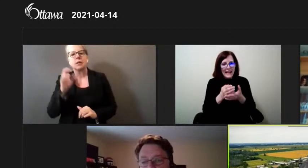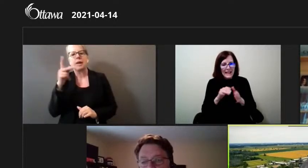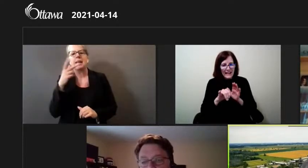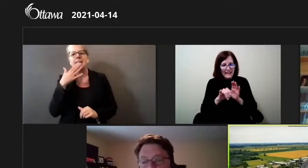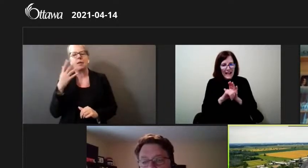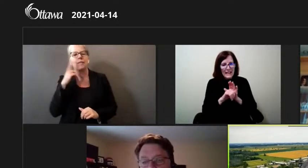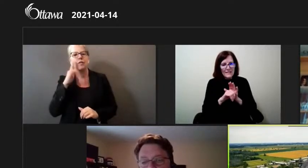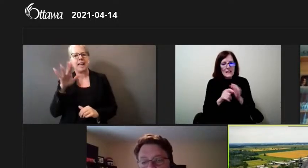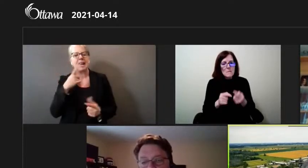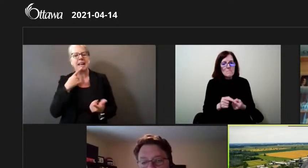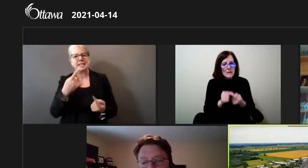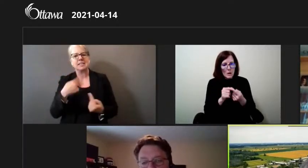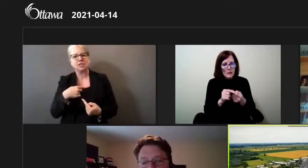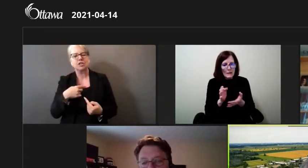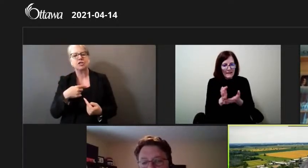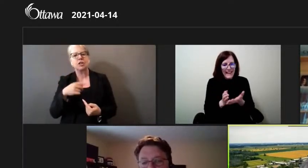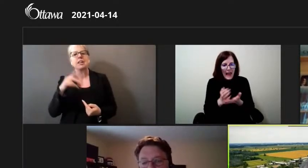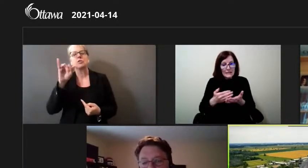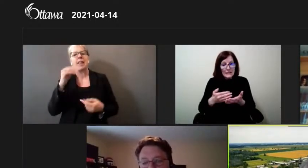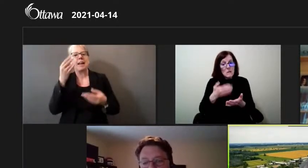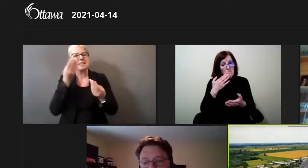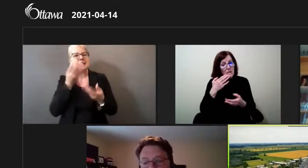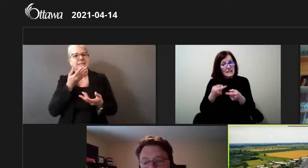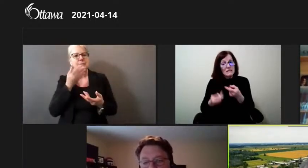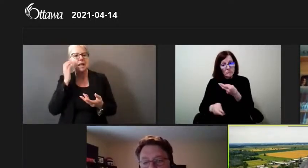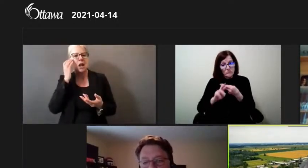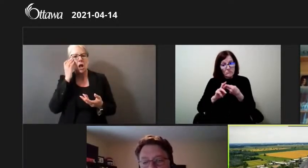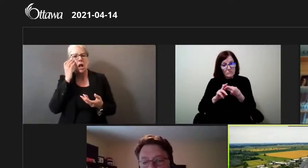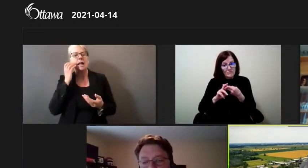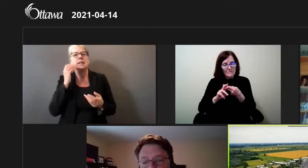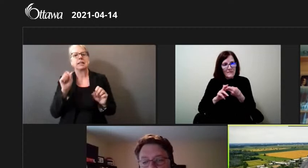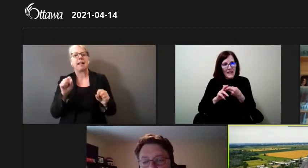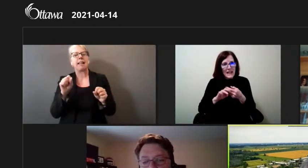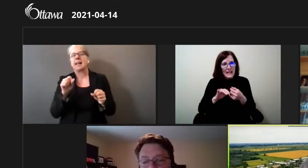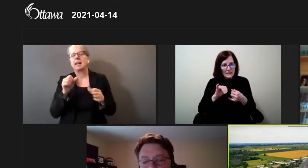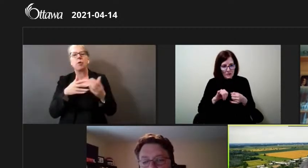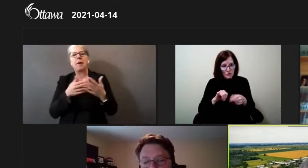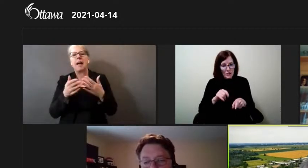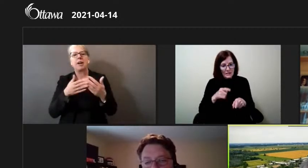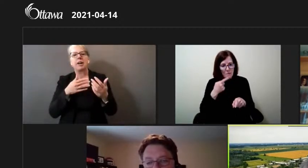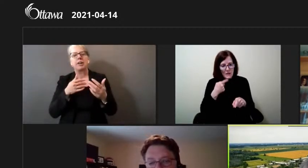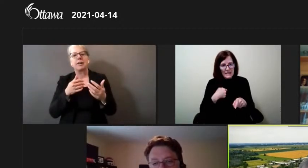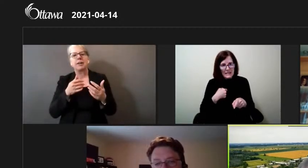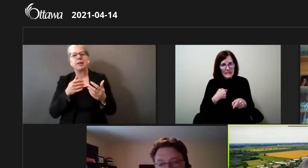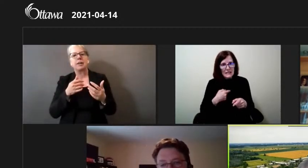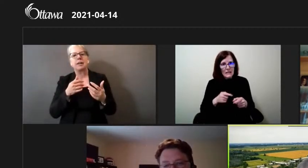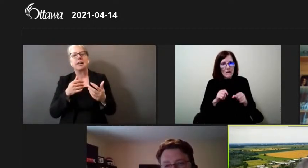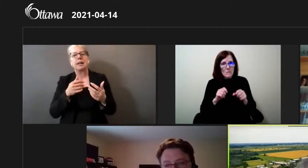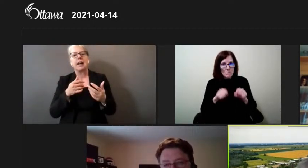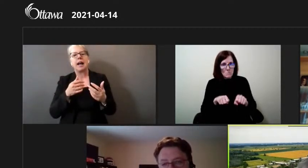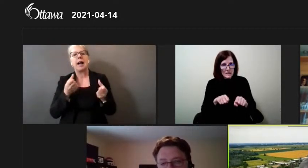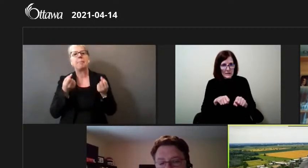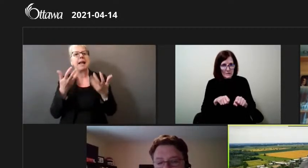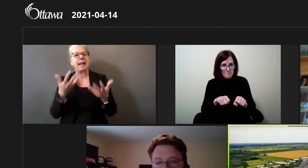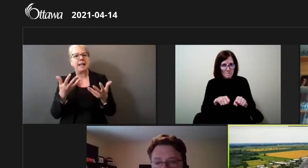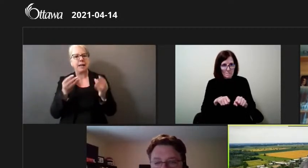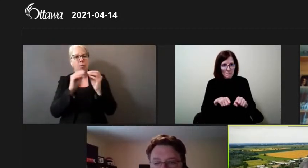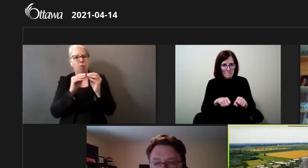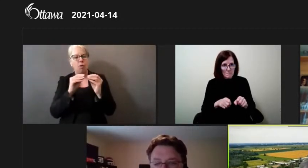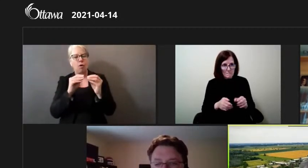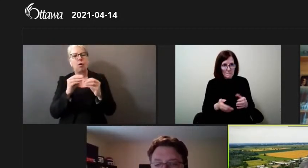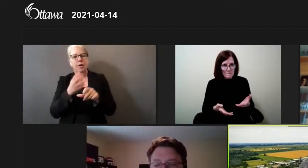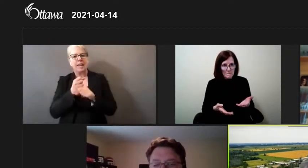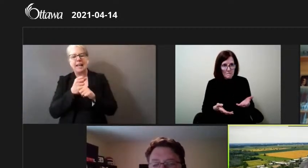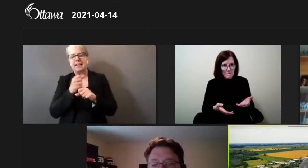that. And so that tells me that it's very likely that no matter, you know, how many more we get, we're never